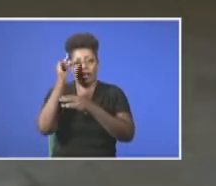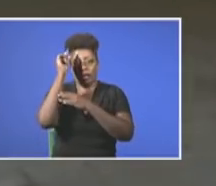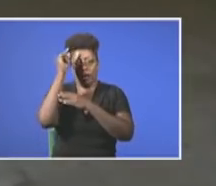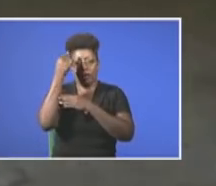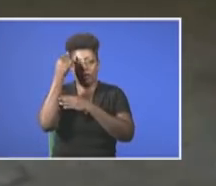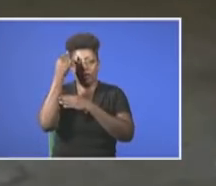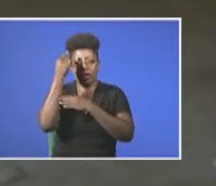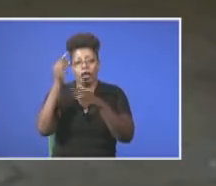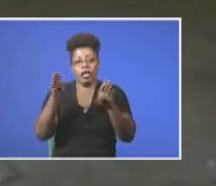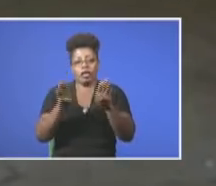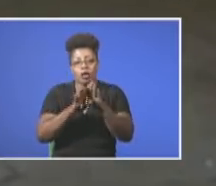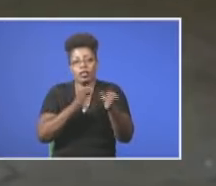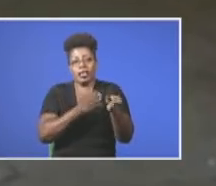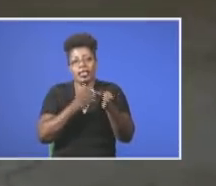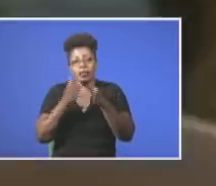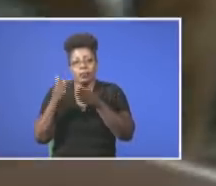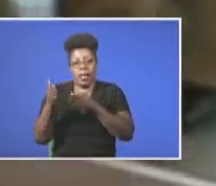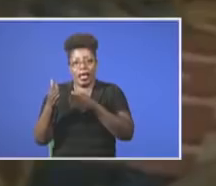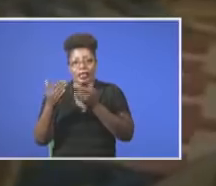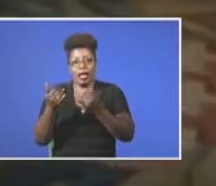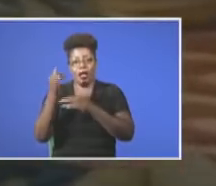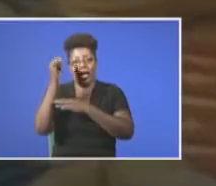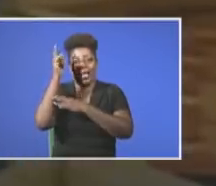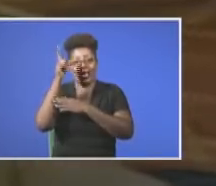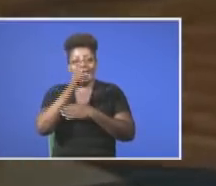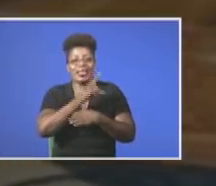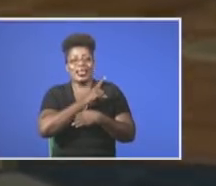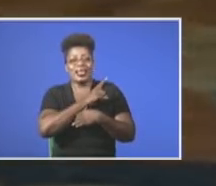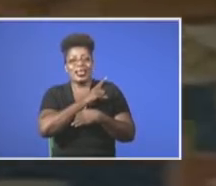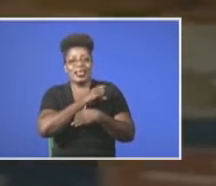Contractors Association, Leonard Sands, is optimistic